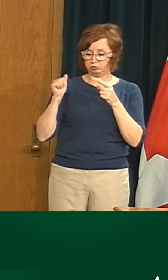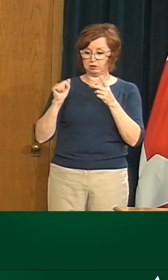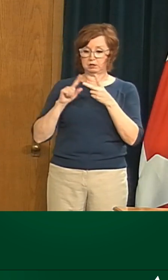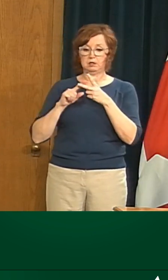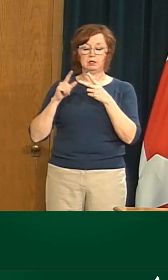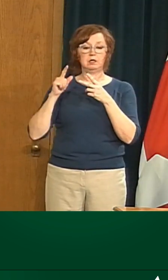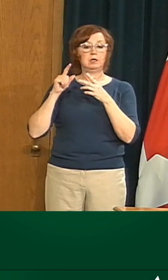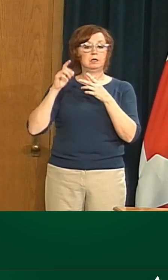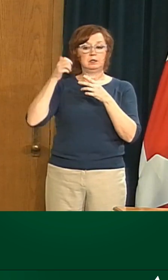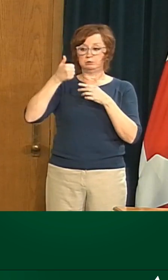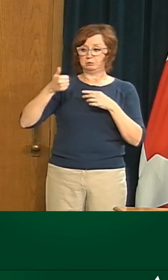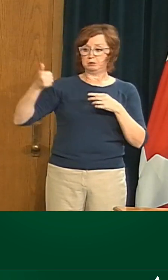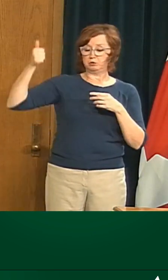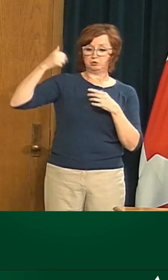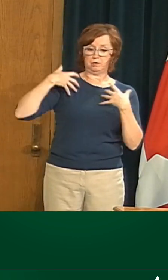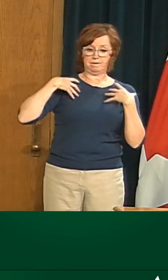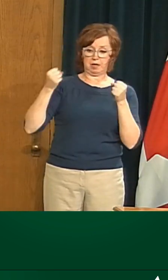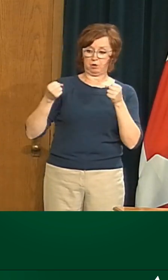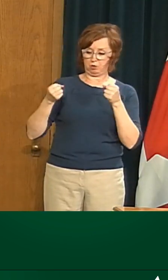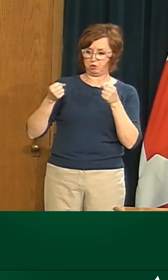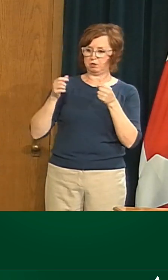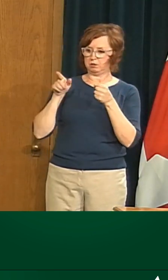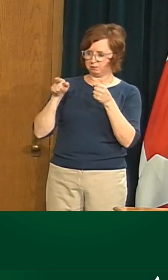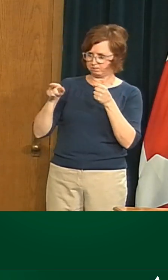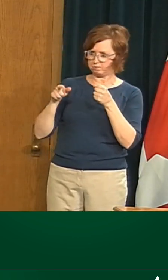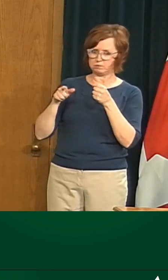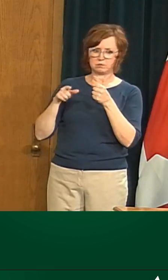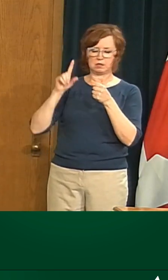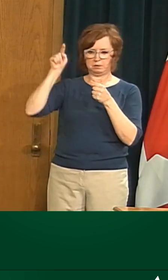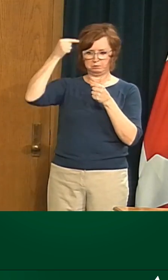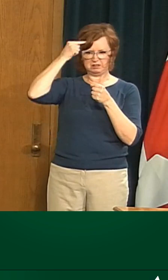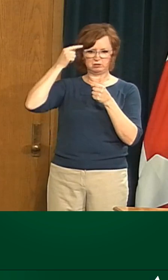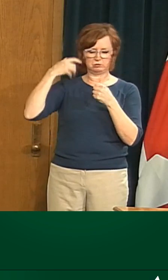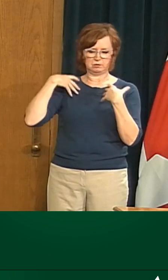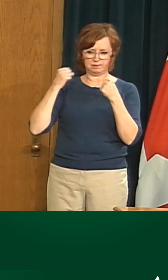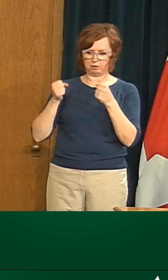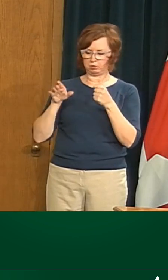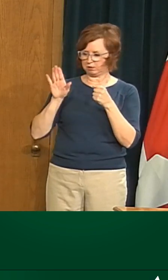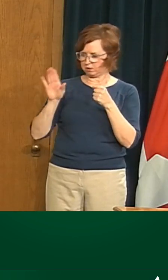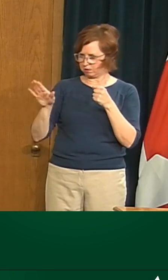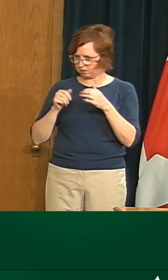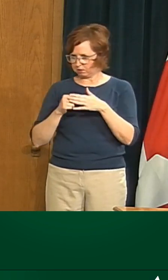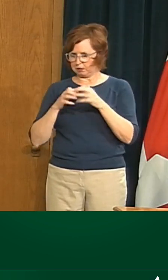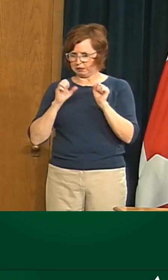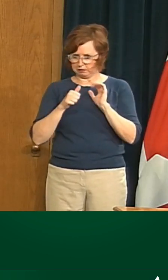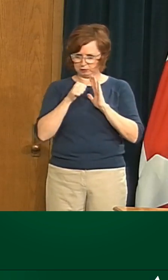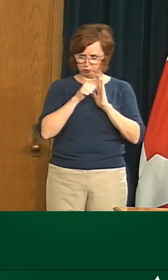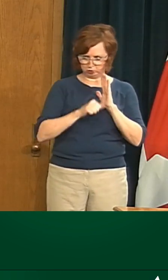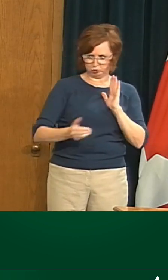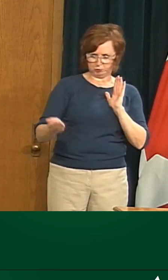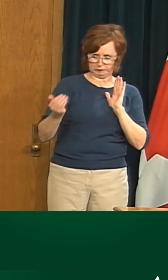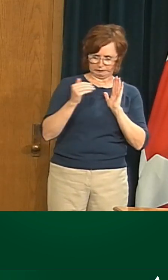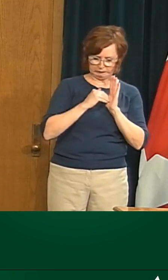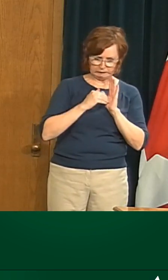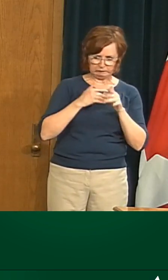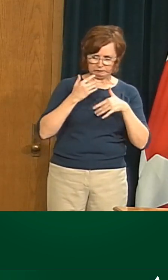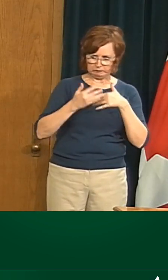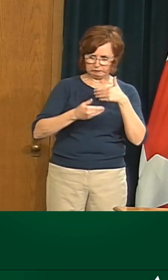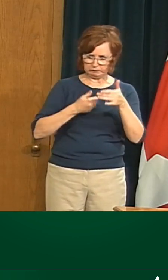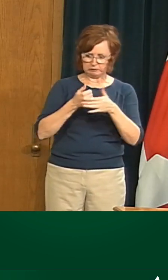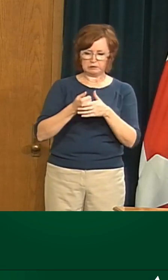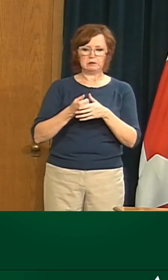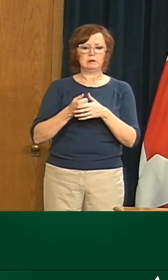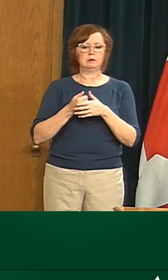start to bring back online some elective surgeries here in the province, and they are, as we speak, looking